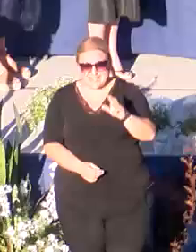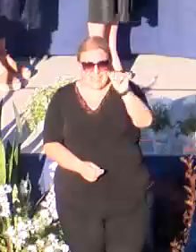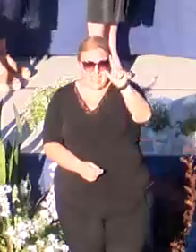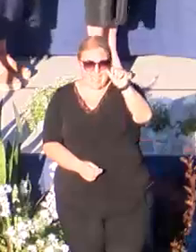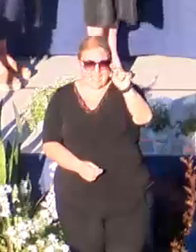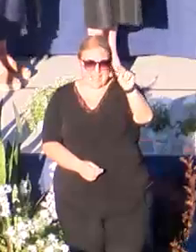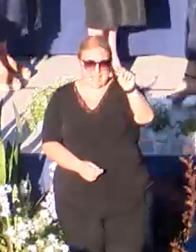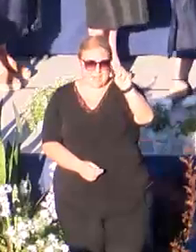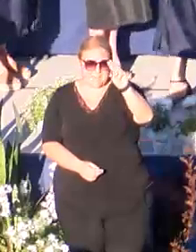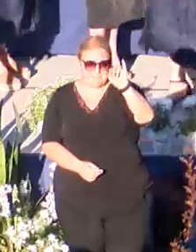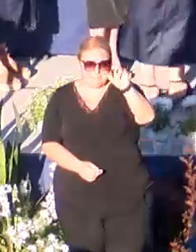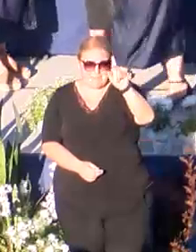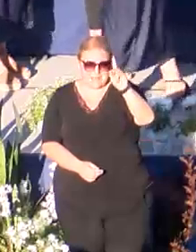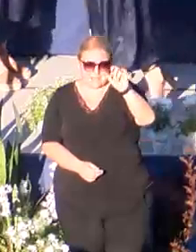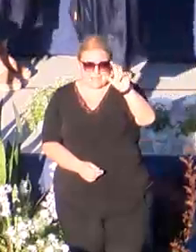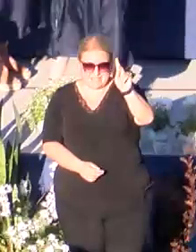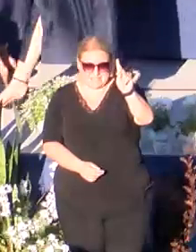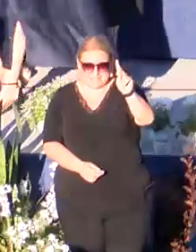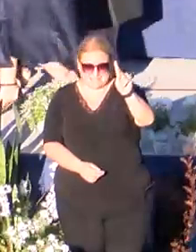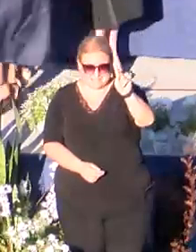Alan Melkick.